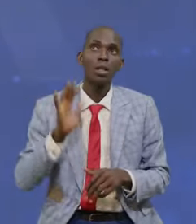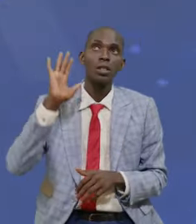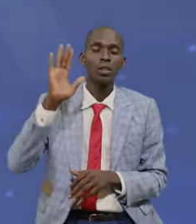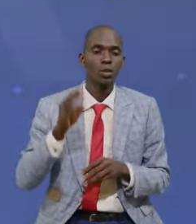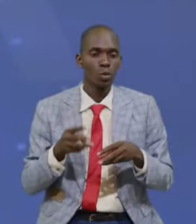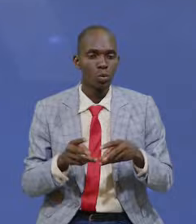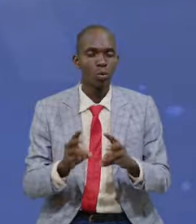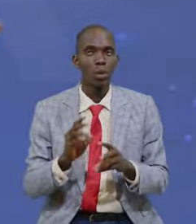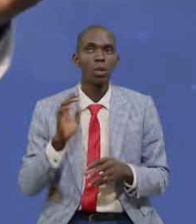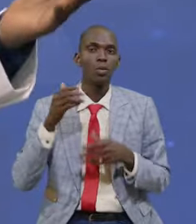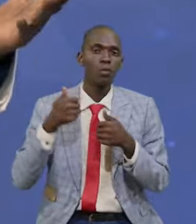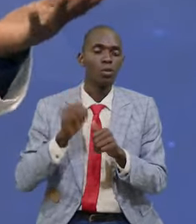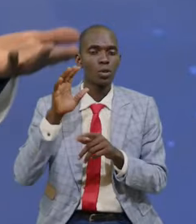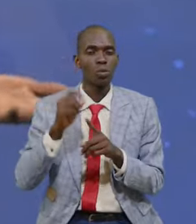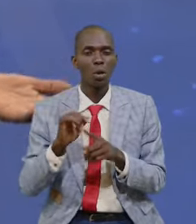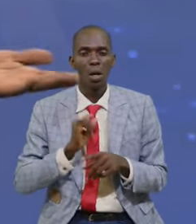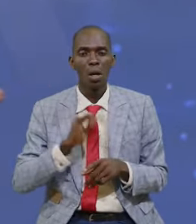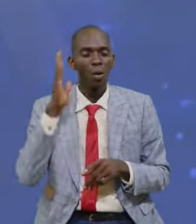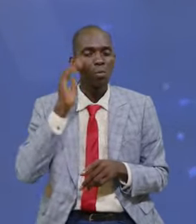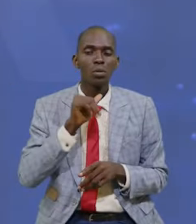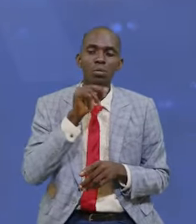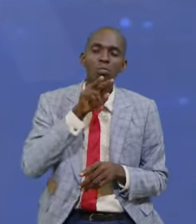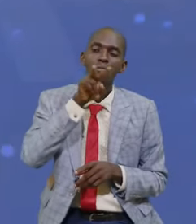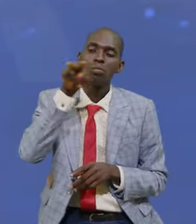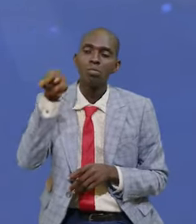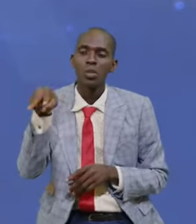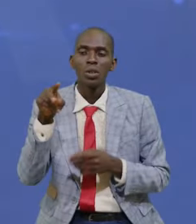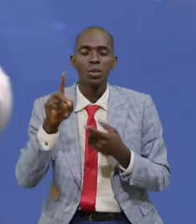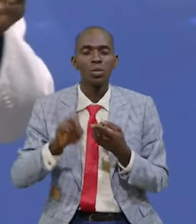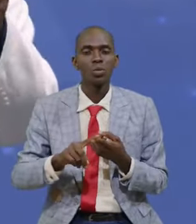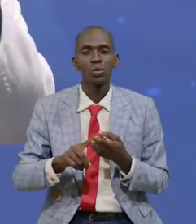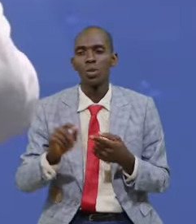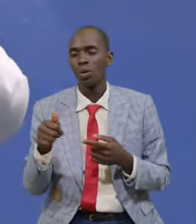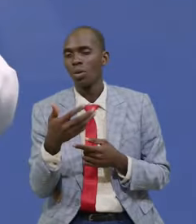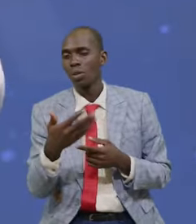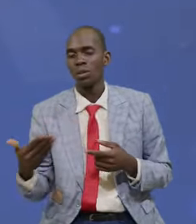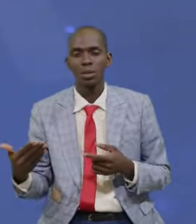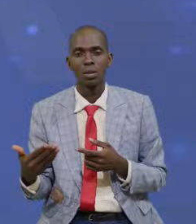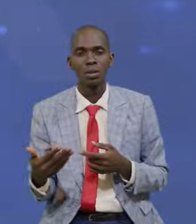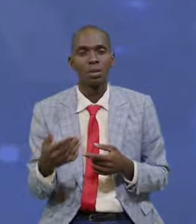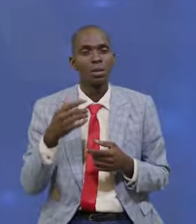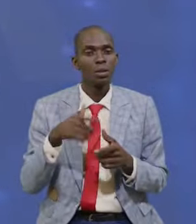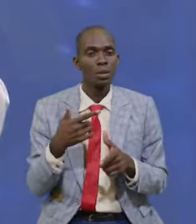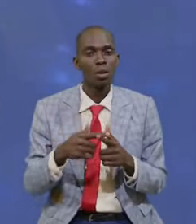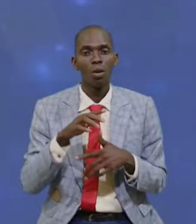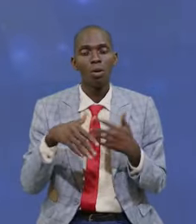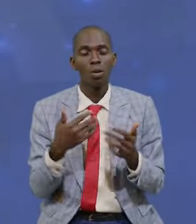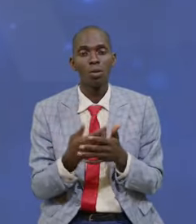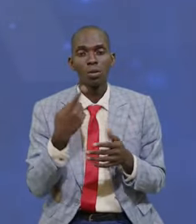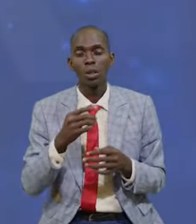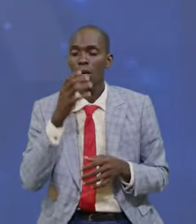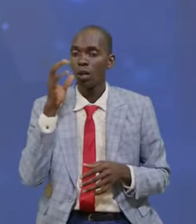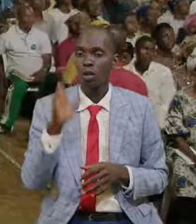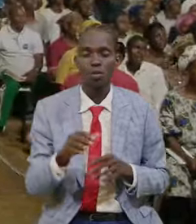stick my head into all the curse of the past. The curse, causeless, will not